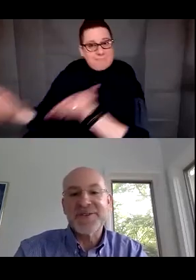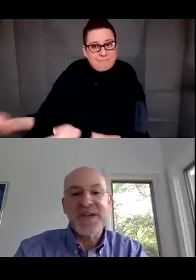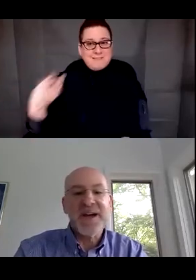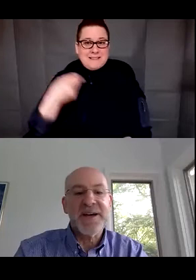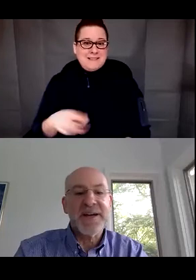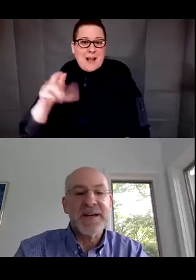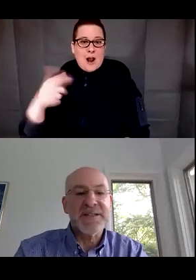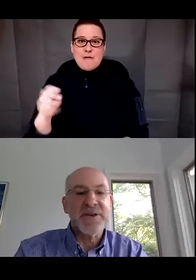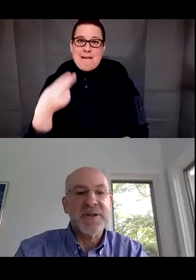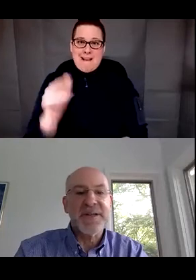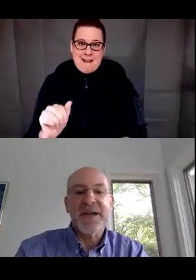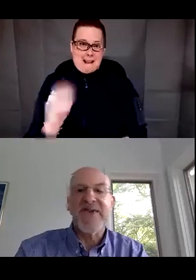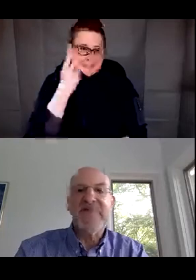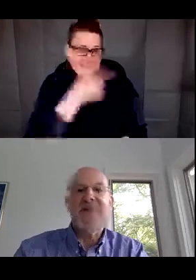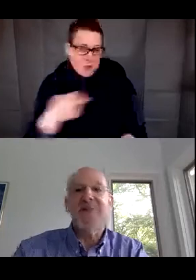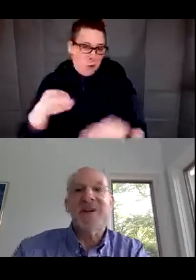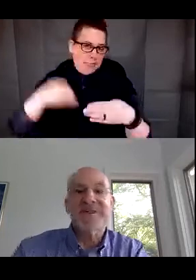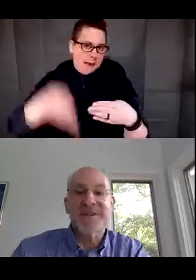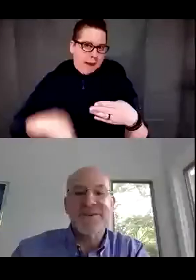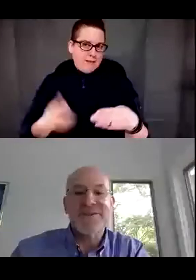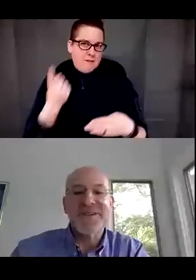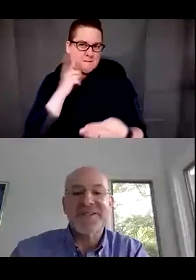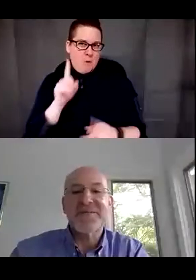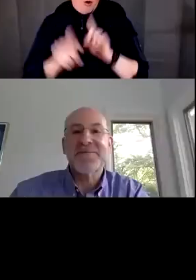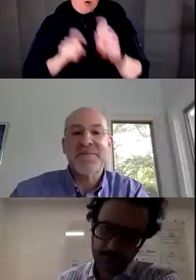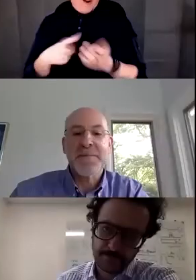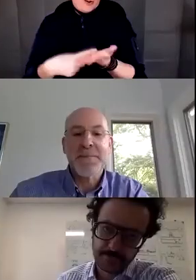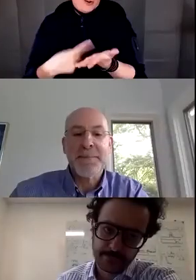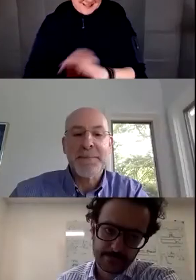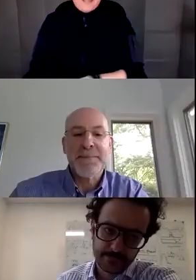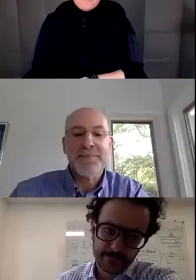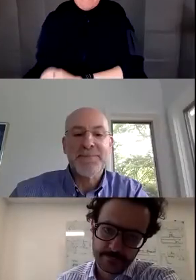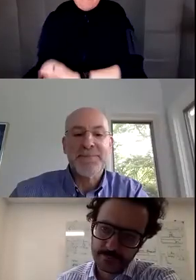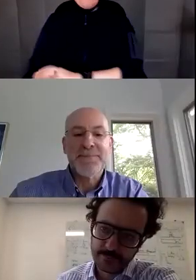Dr. Geha, and I'll see you all at the end for a good discussion.